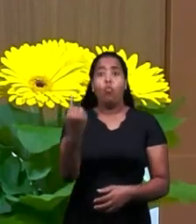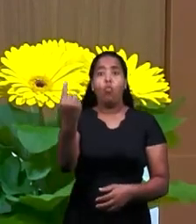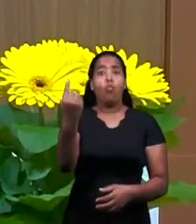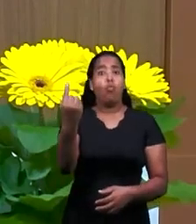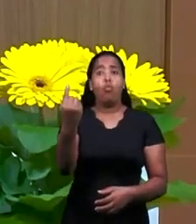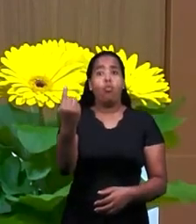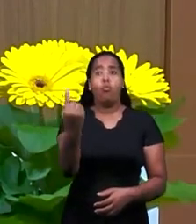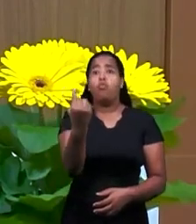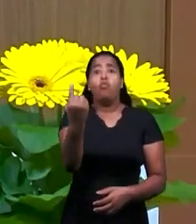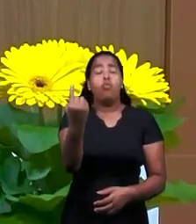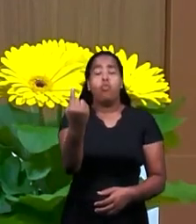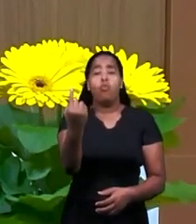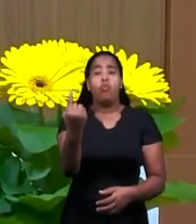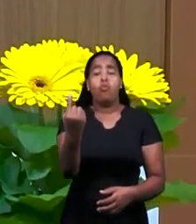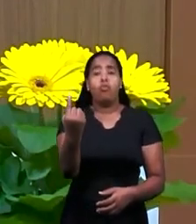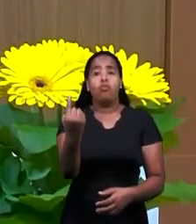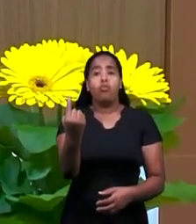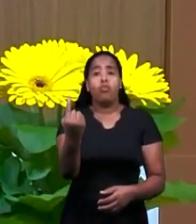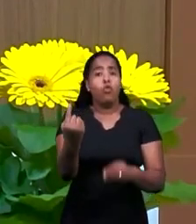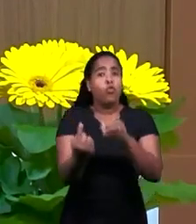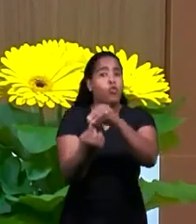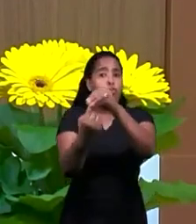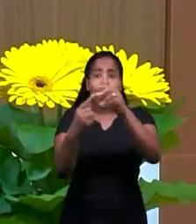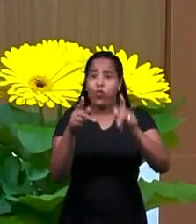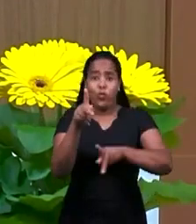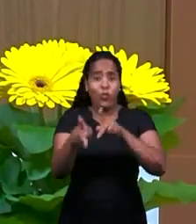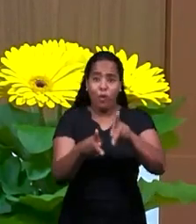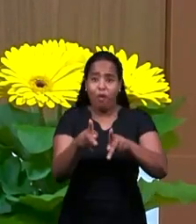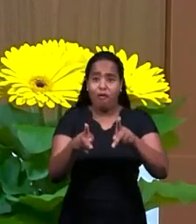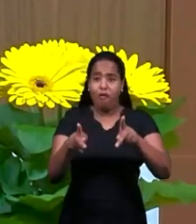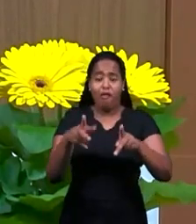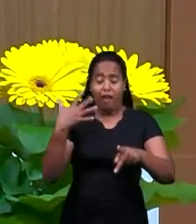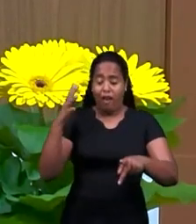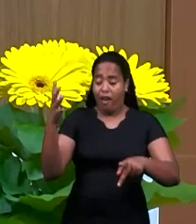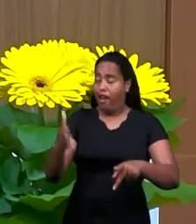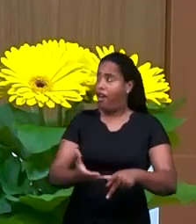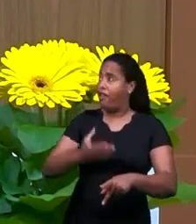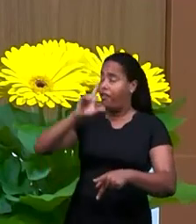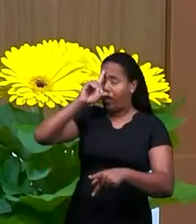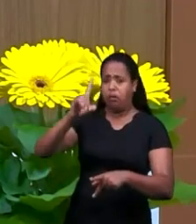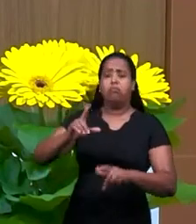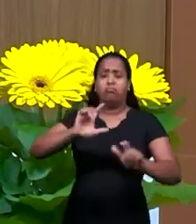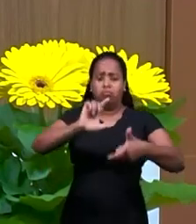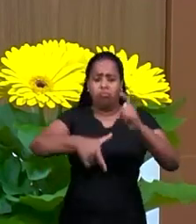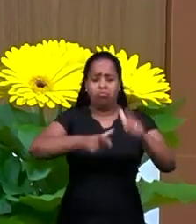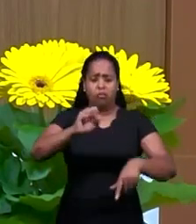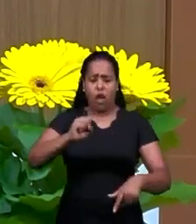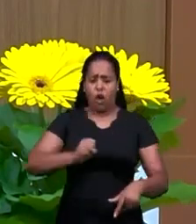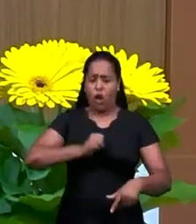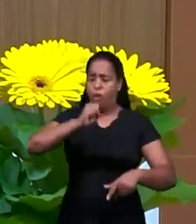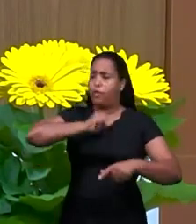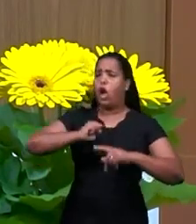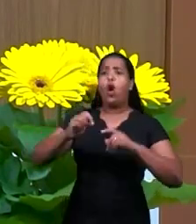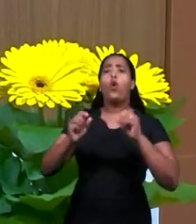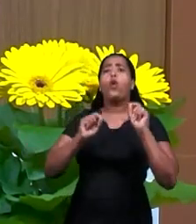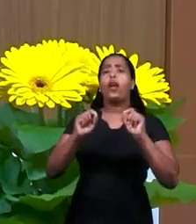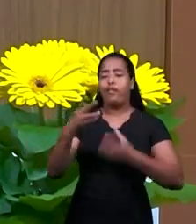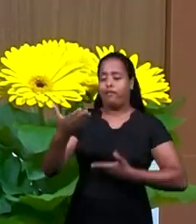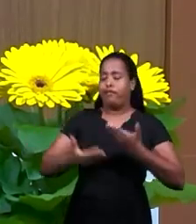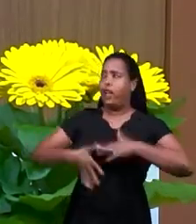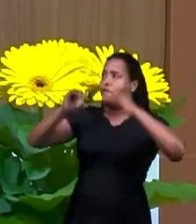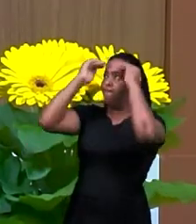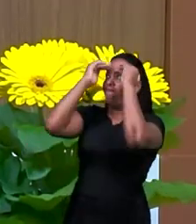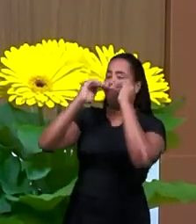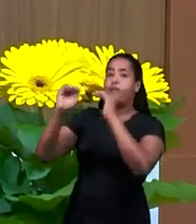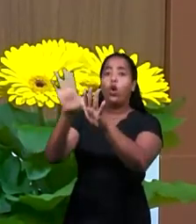people. So this was important. Israel was a priestly nation. Everything